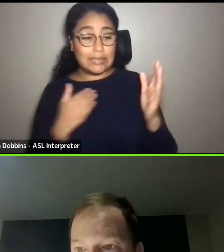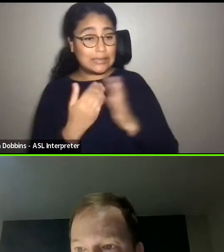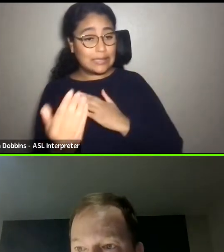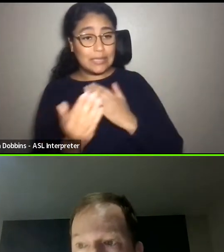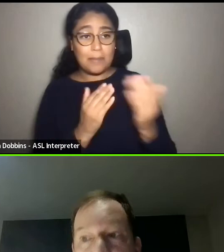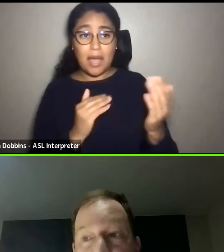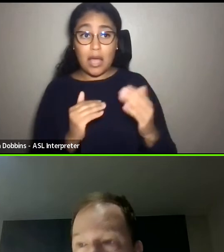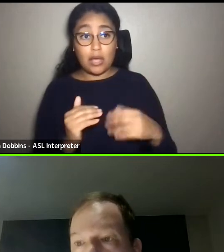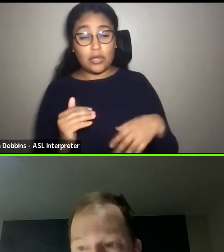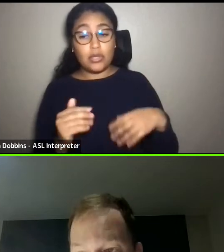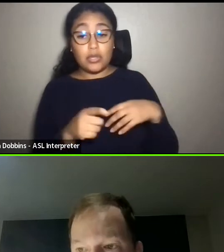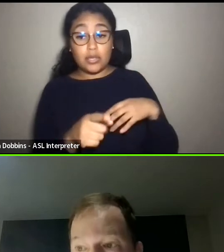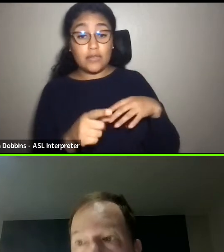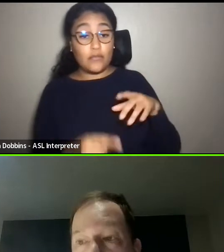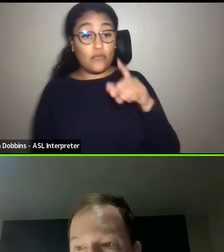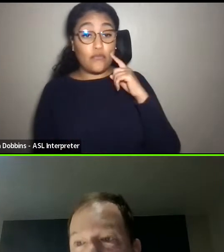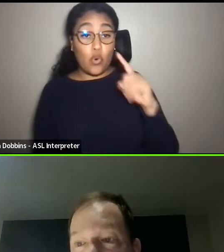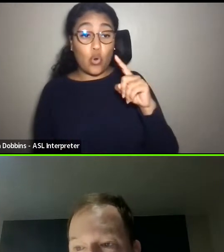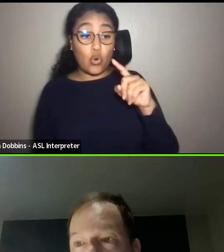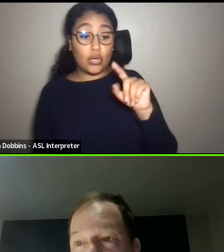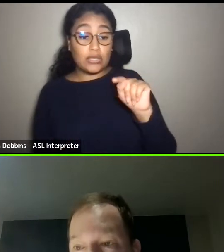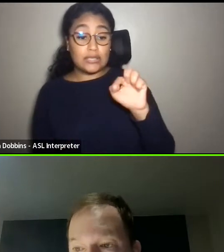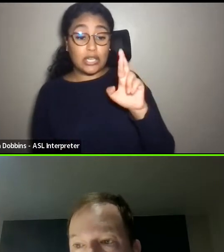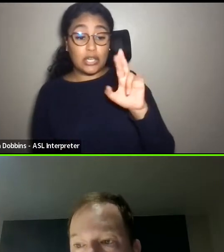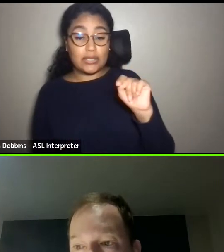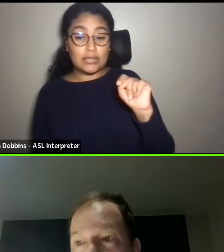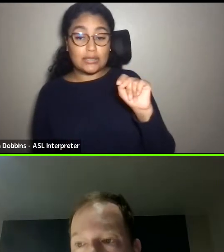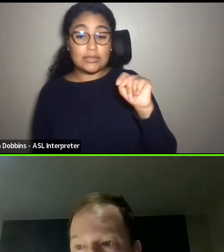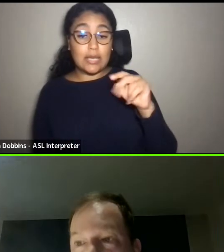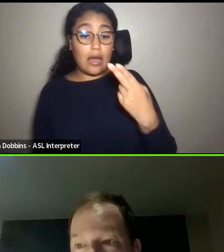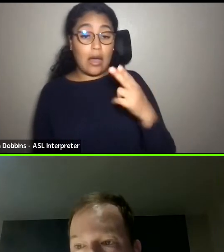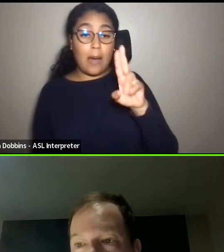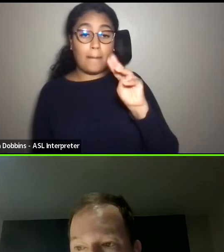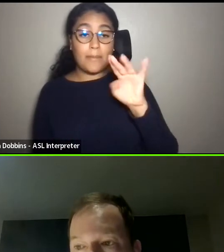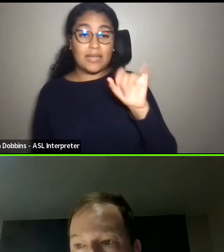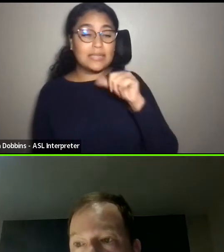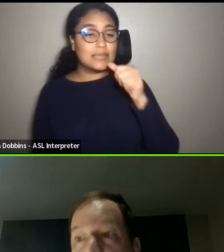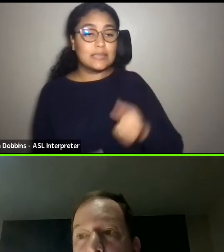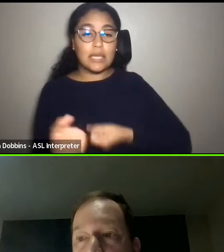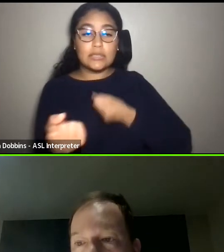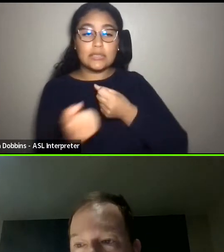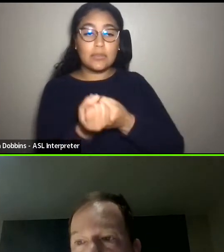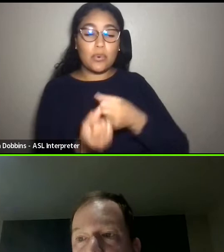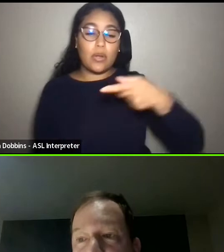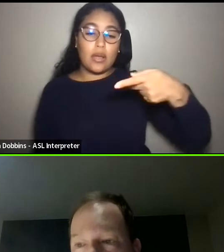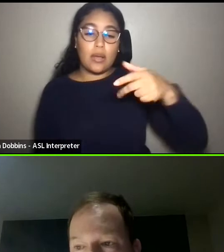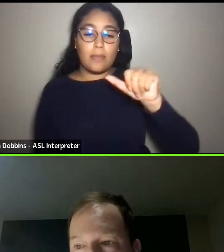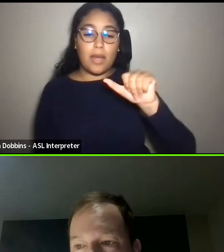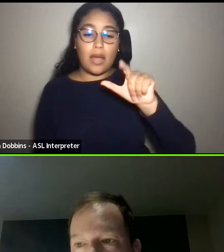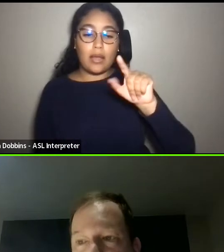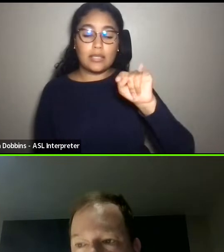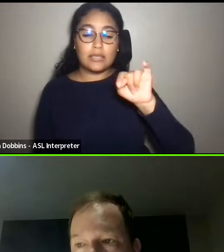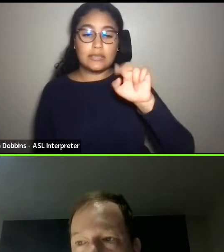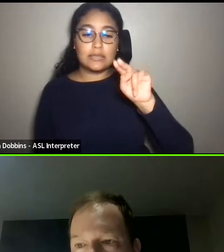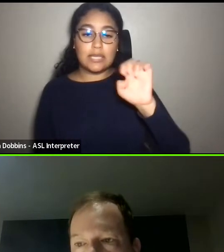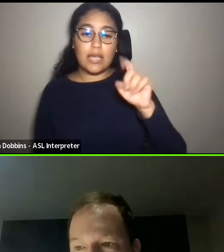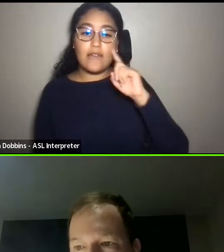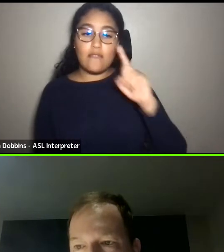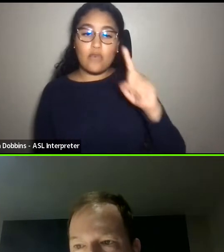for terrorism. There's no excuse. Hamas does not stand for the Palestinian people's right to dignity